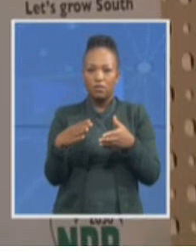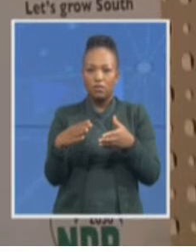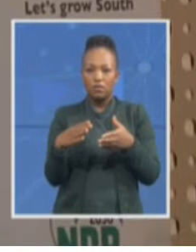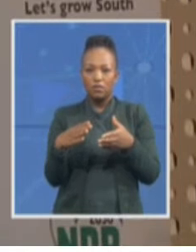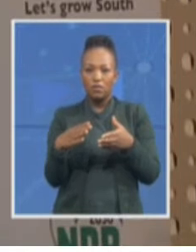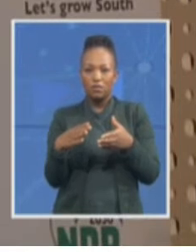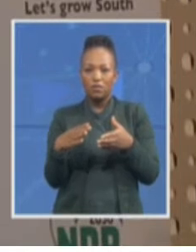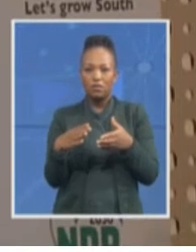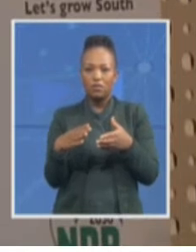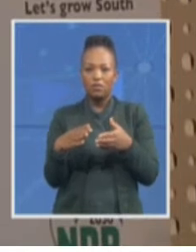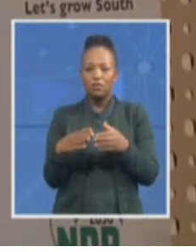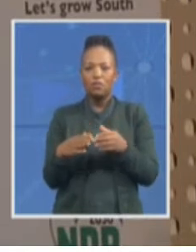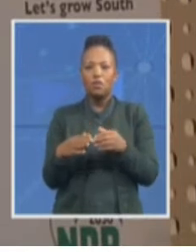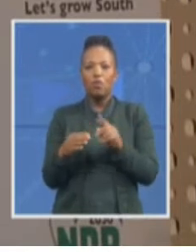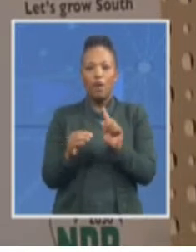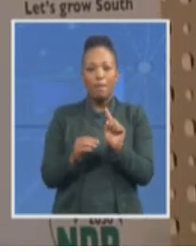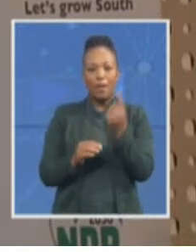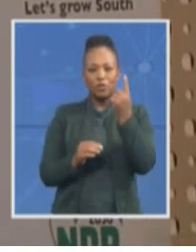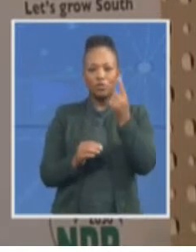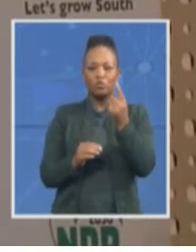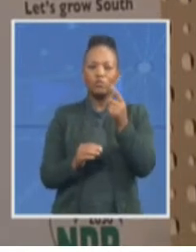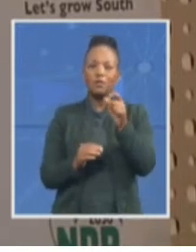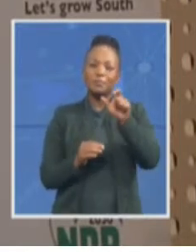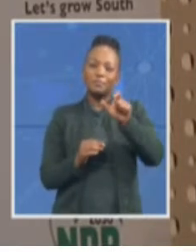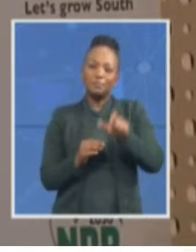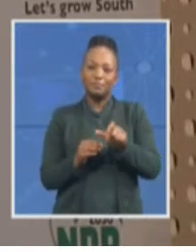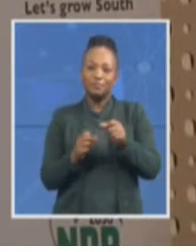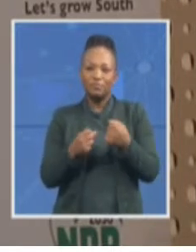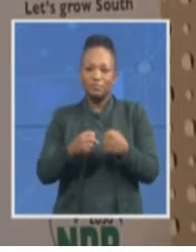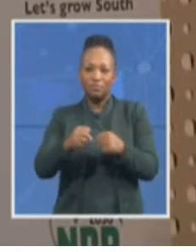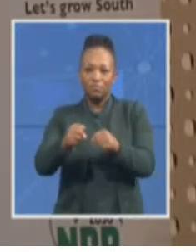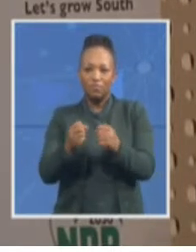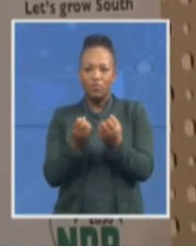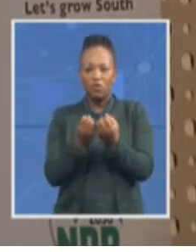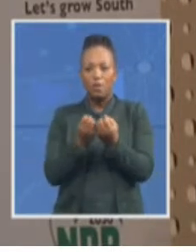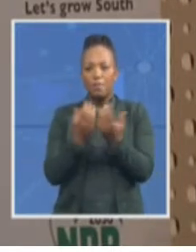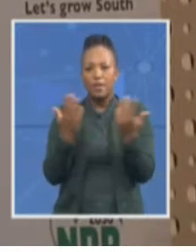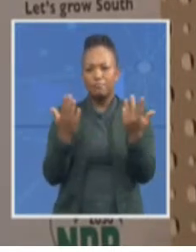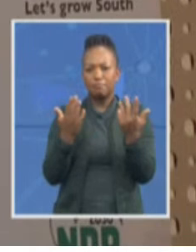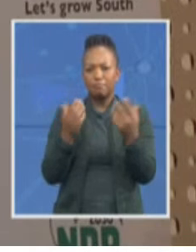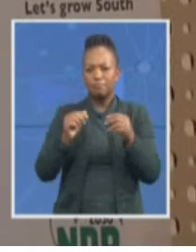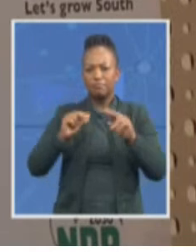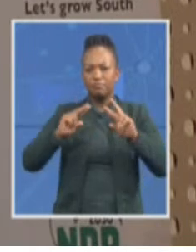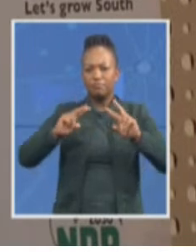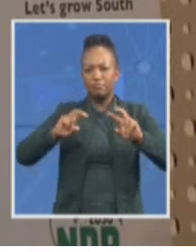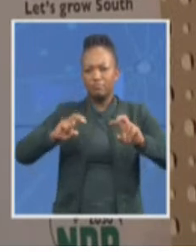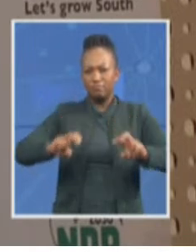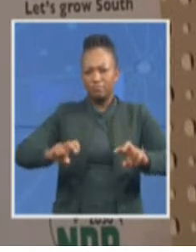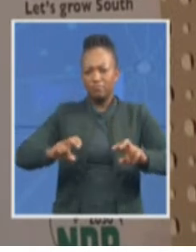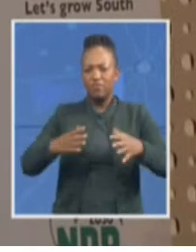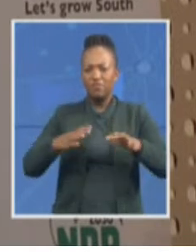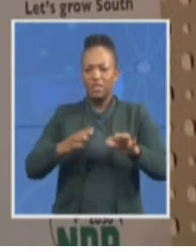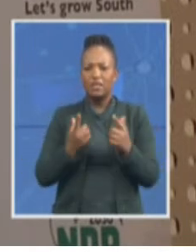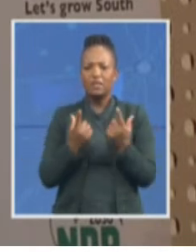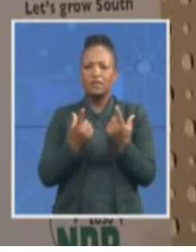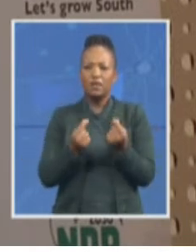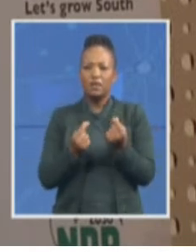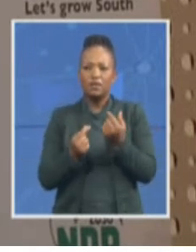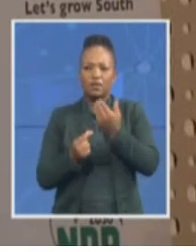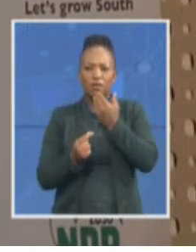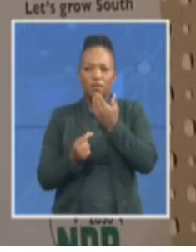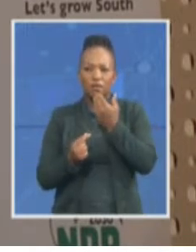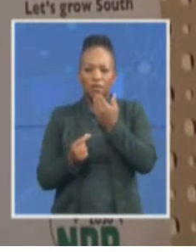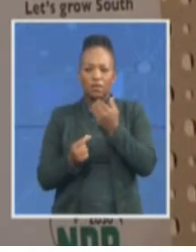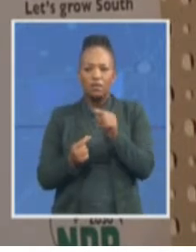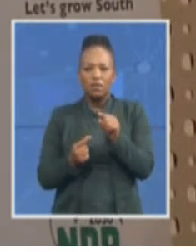strategy is an outcome of a number of researches conducted by both government and non-governmental institutions